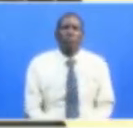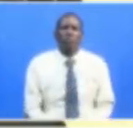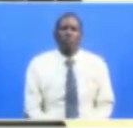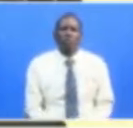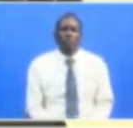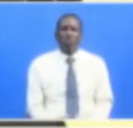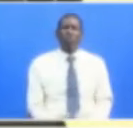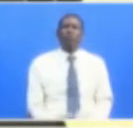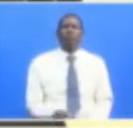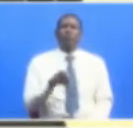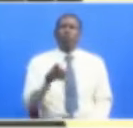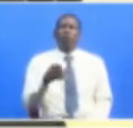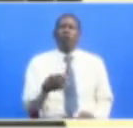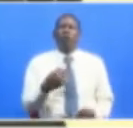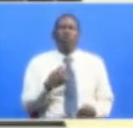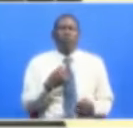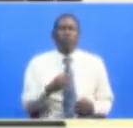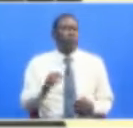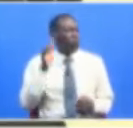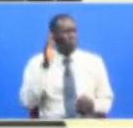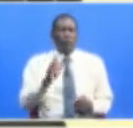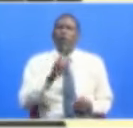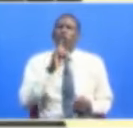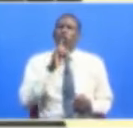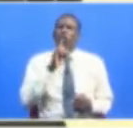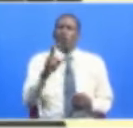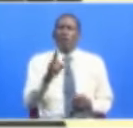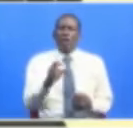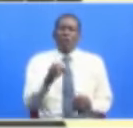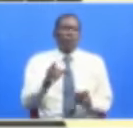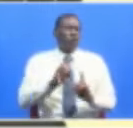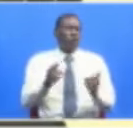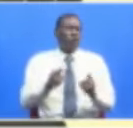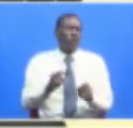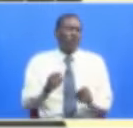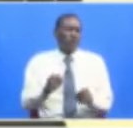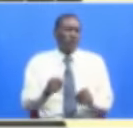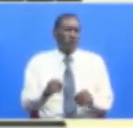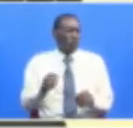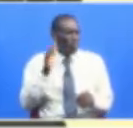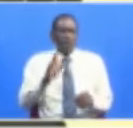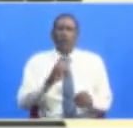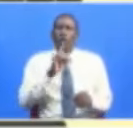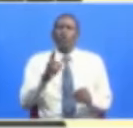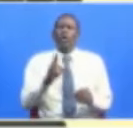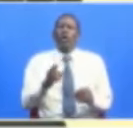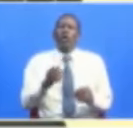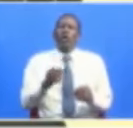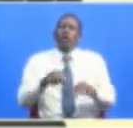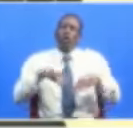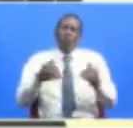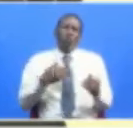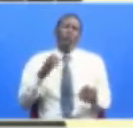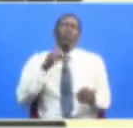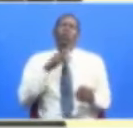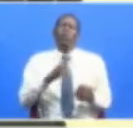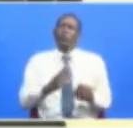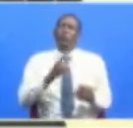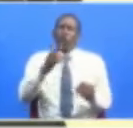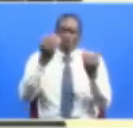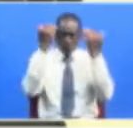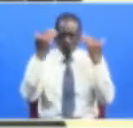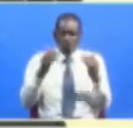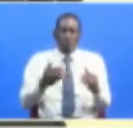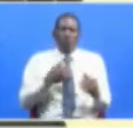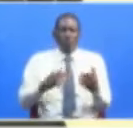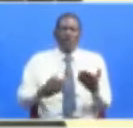are aggrieved by an order, you have a right to appeal to the higher court. That is why